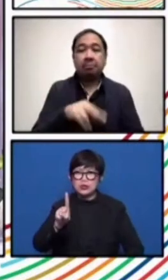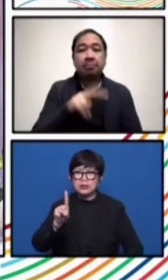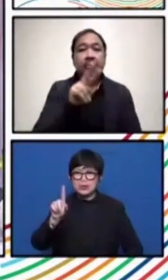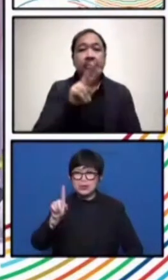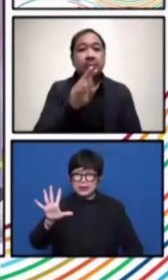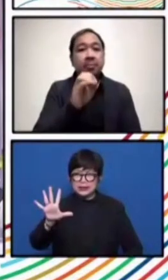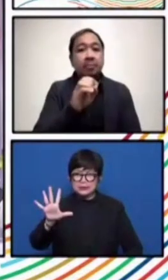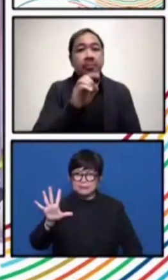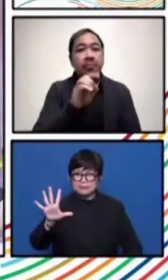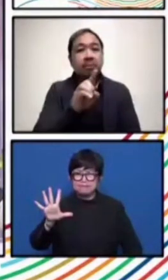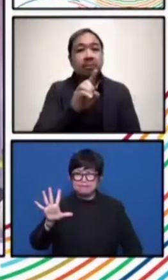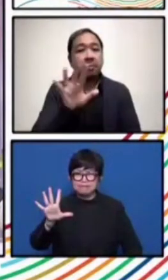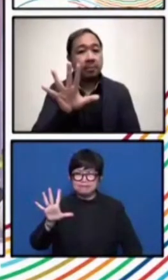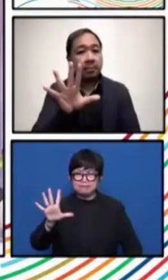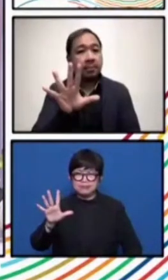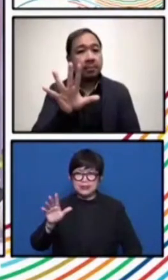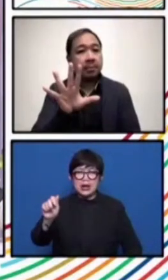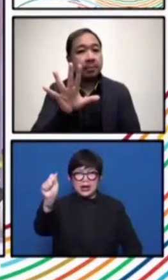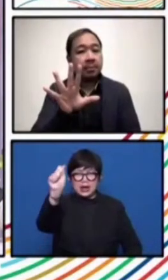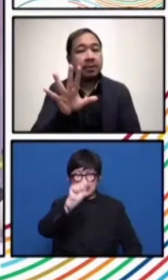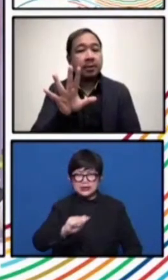island countries